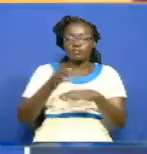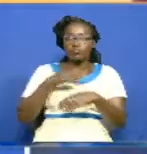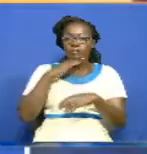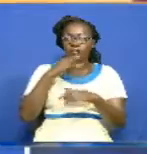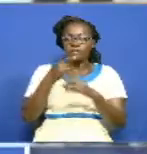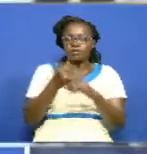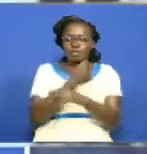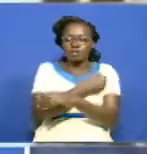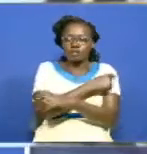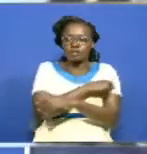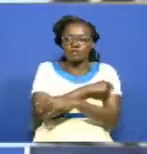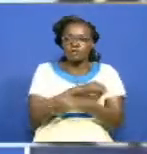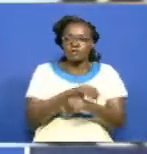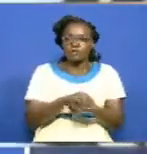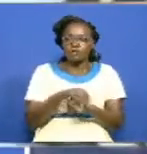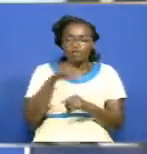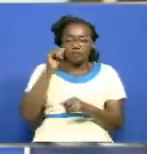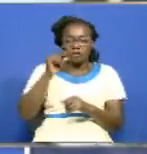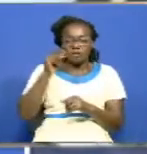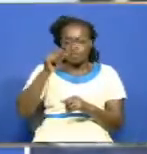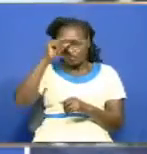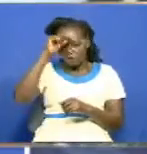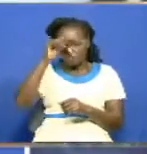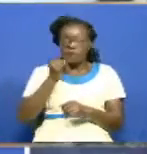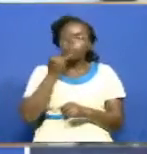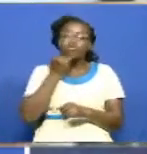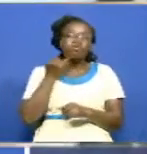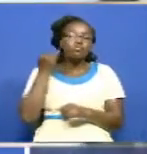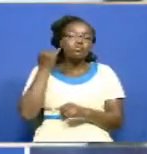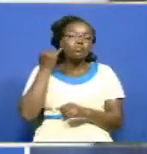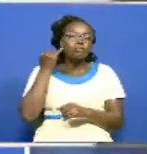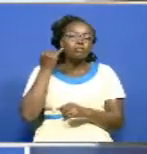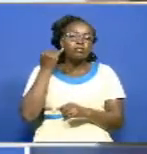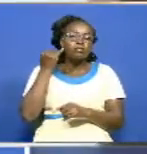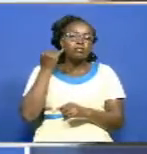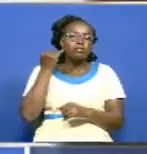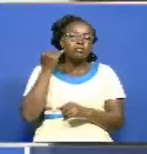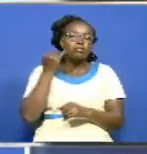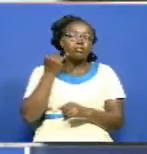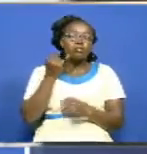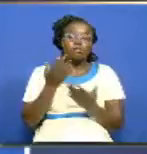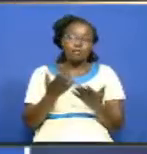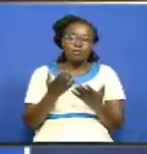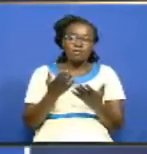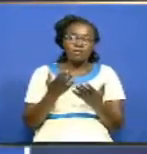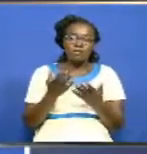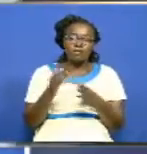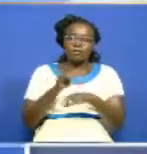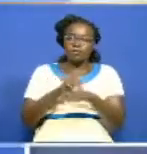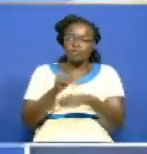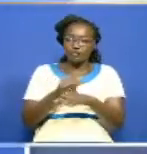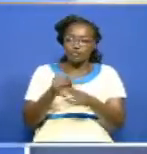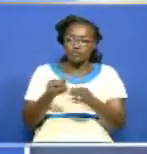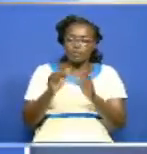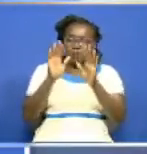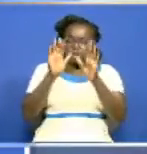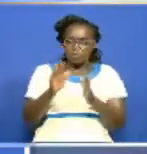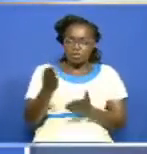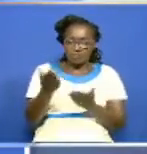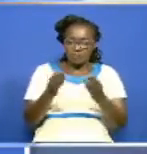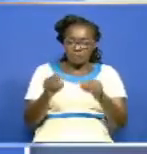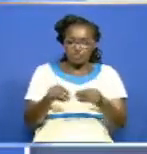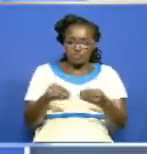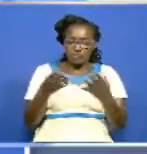facilities. Mombasa Governor Hassan Joho has, in the meantime, called on the essential service providers in Mombasa to come forth